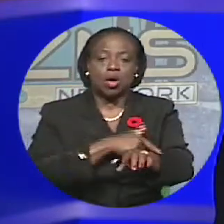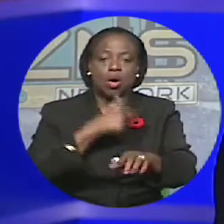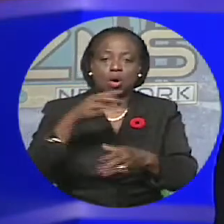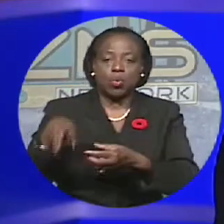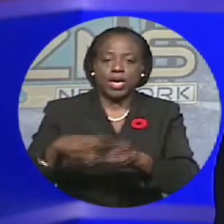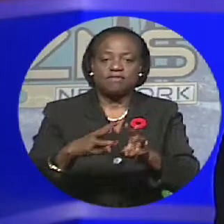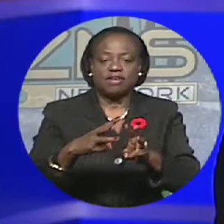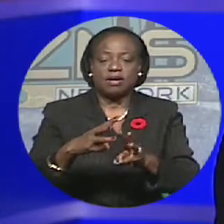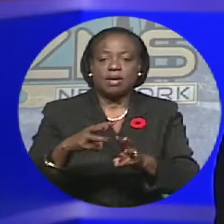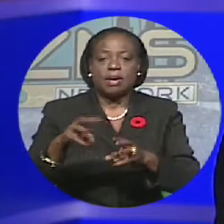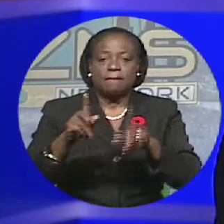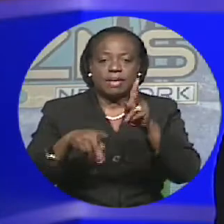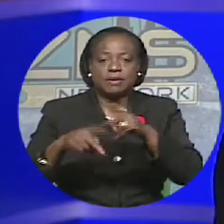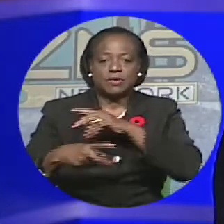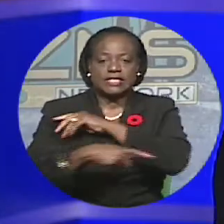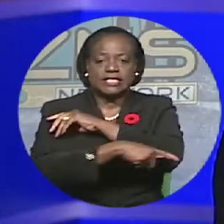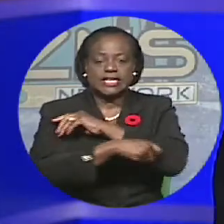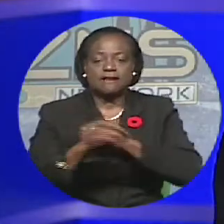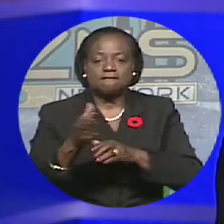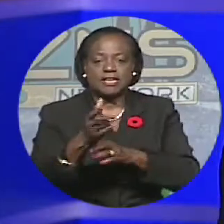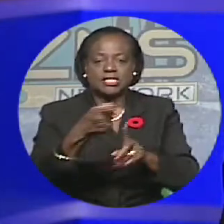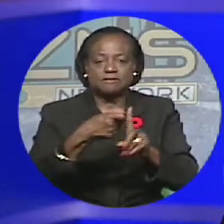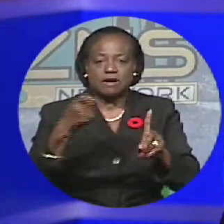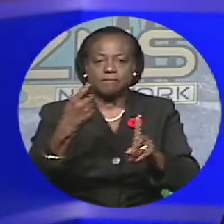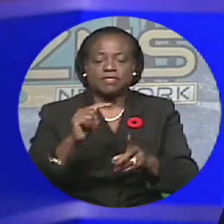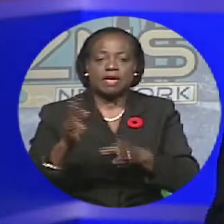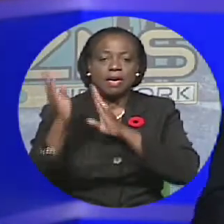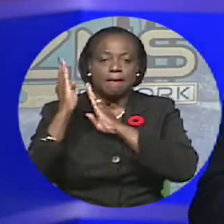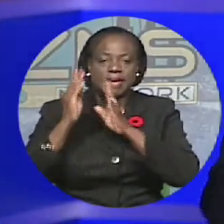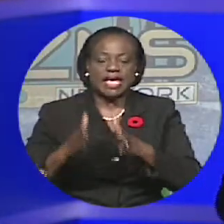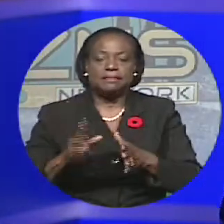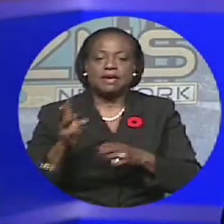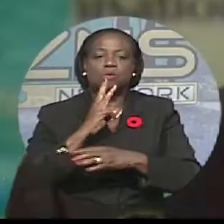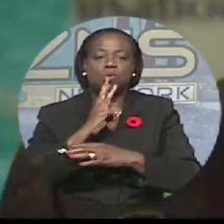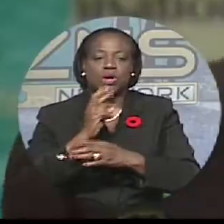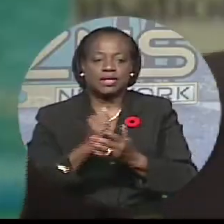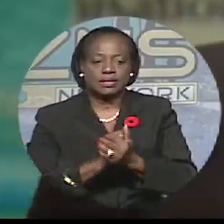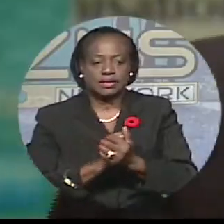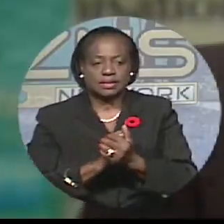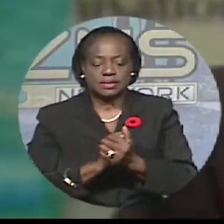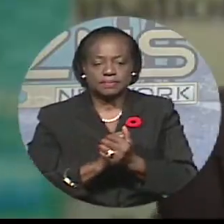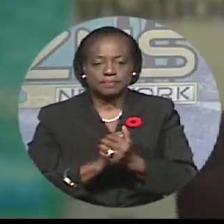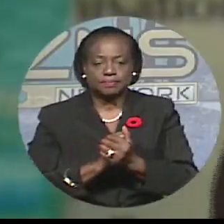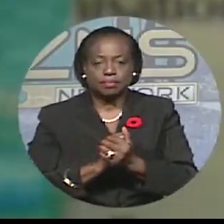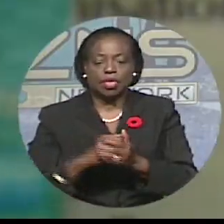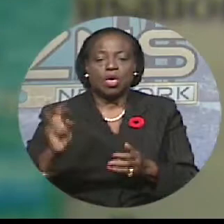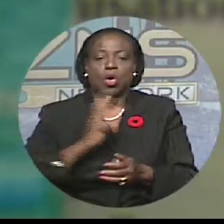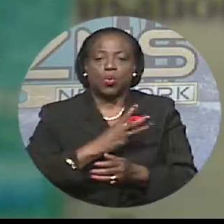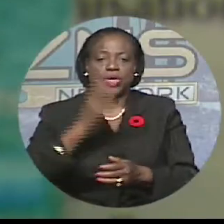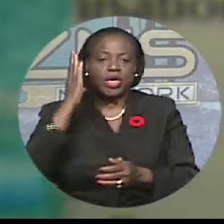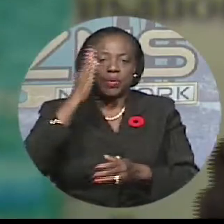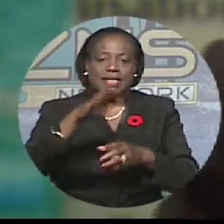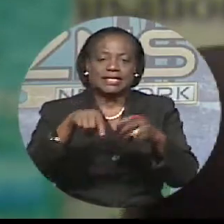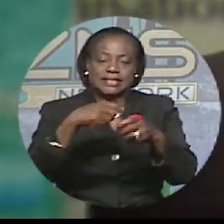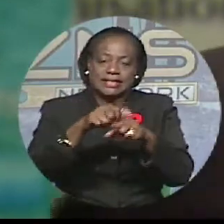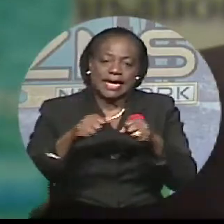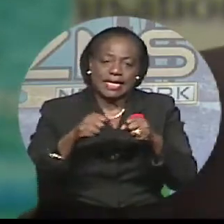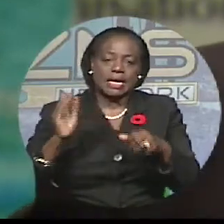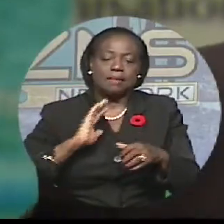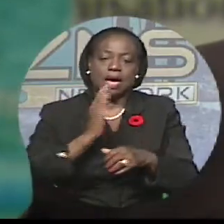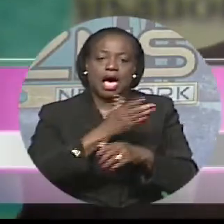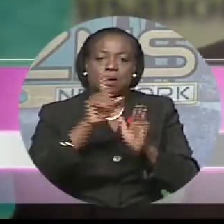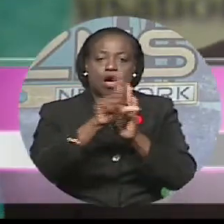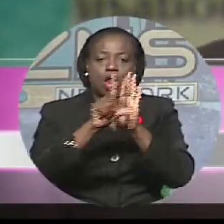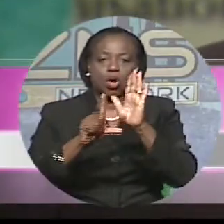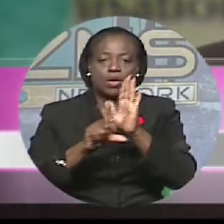waters of its natural resources. Janae Noel Ferguson is on the story. we're going to tighten up the laws to ensure that the